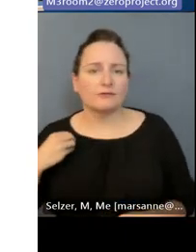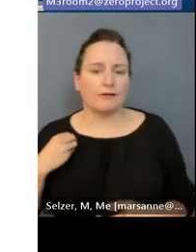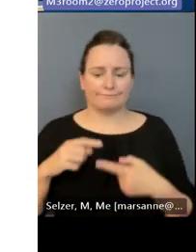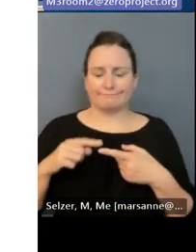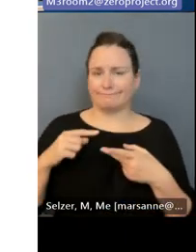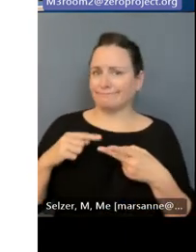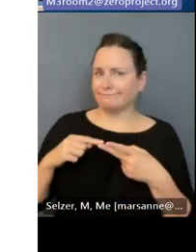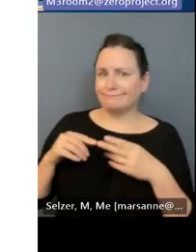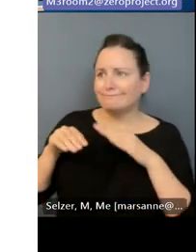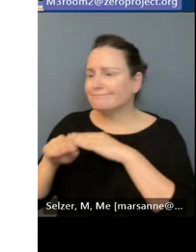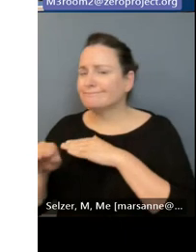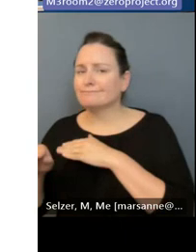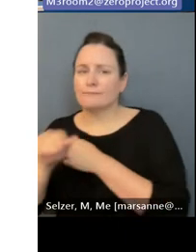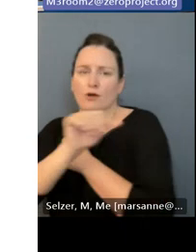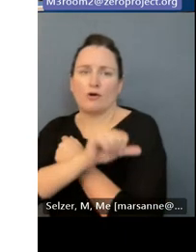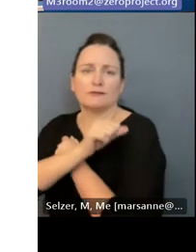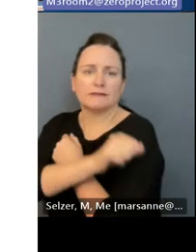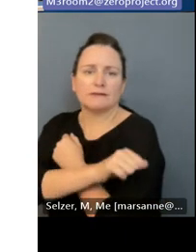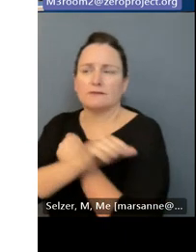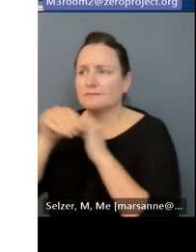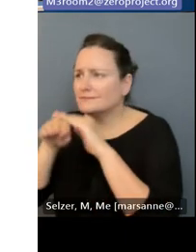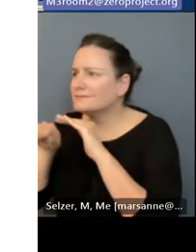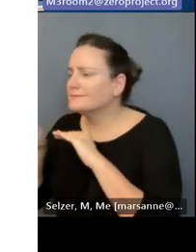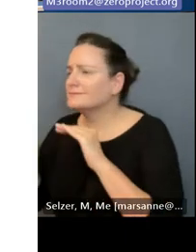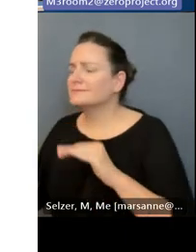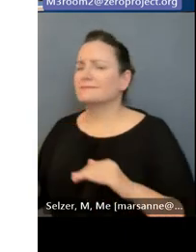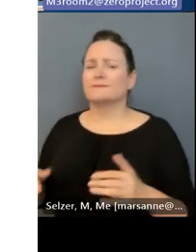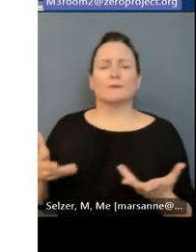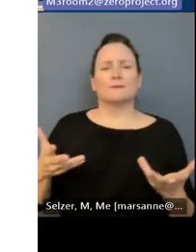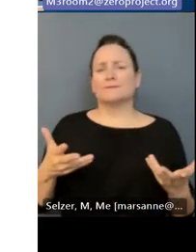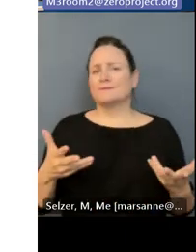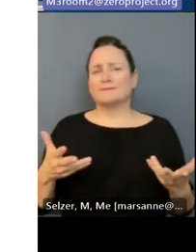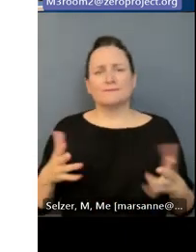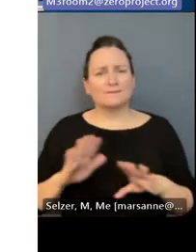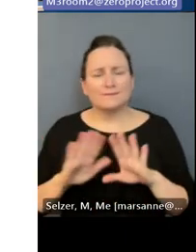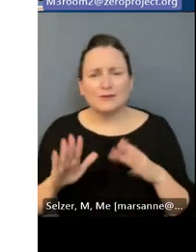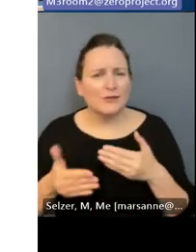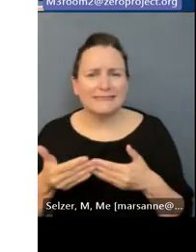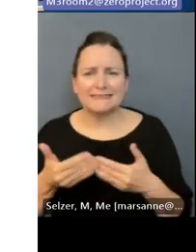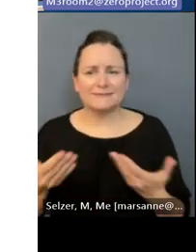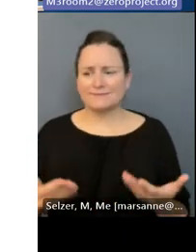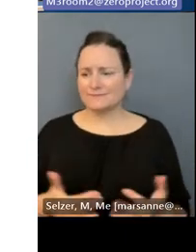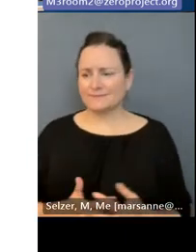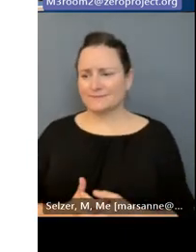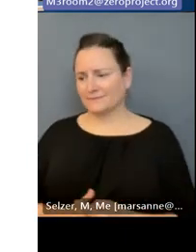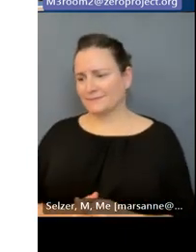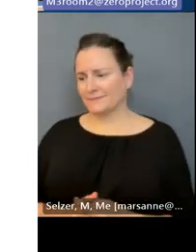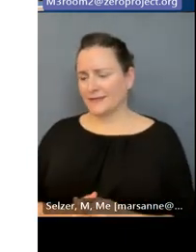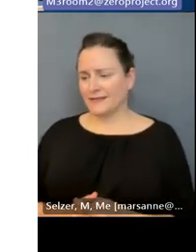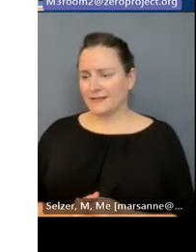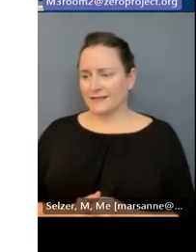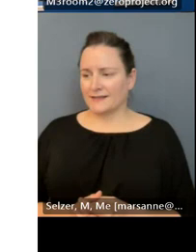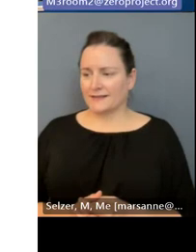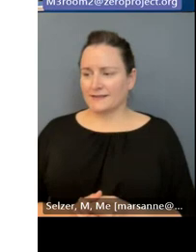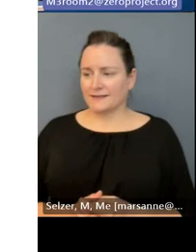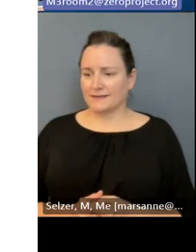really inconvenient. So I thought, if my mother is, we are facing so much issue, and there must be a million others who must be facing the same